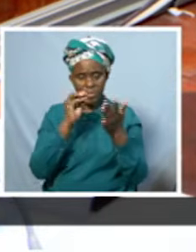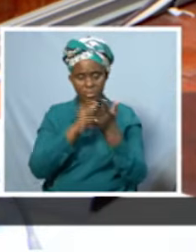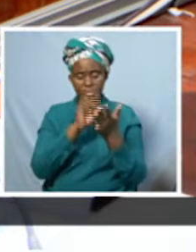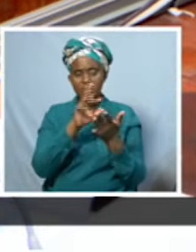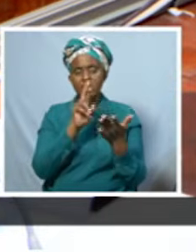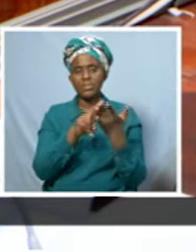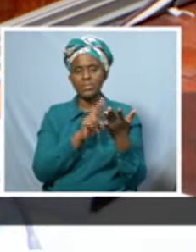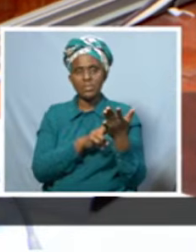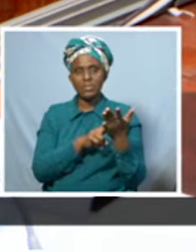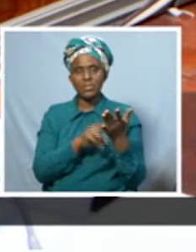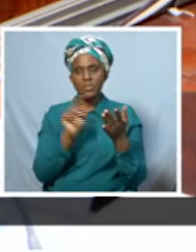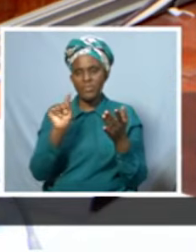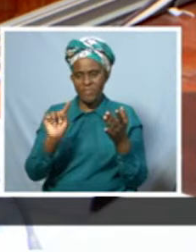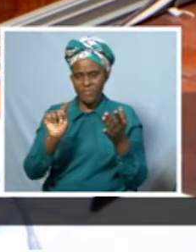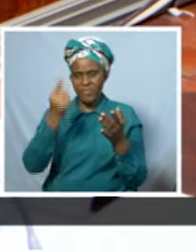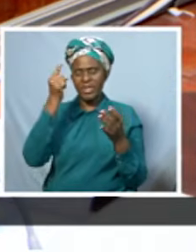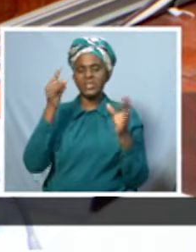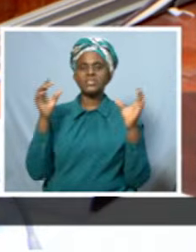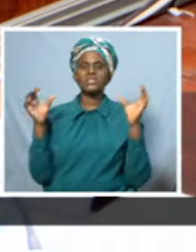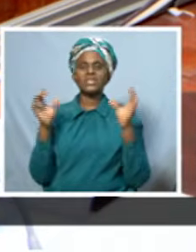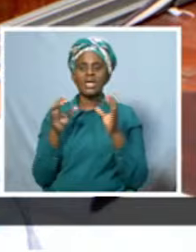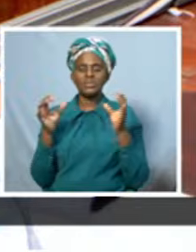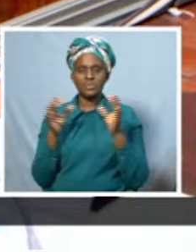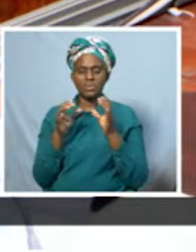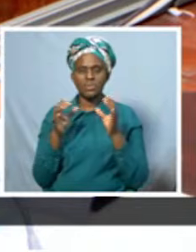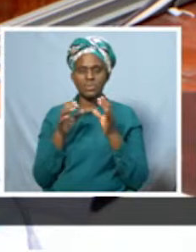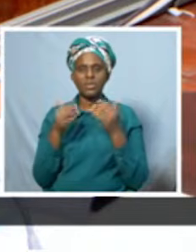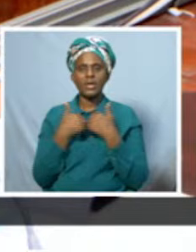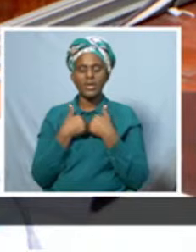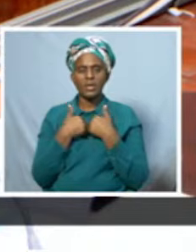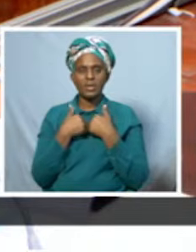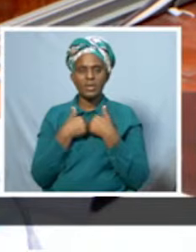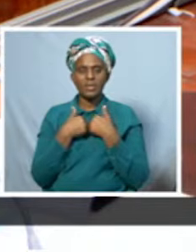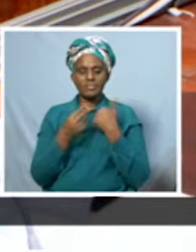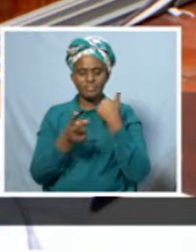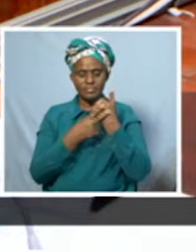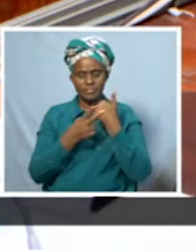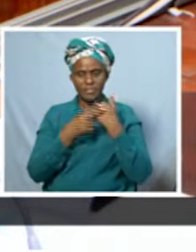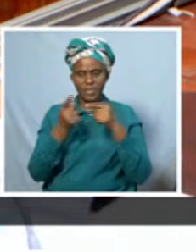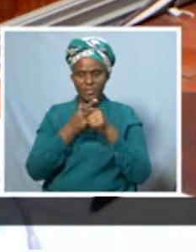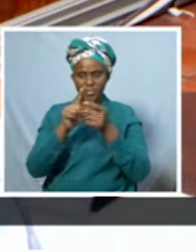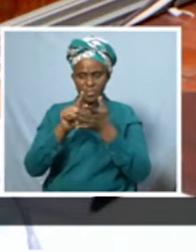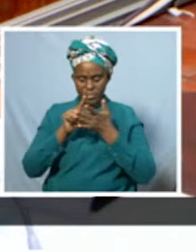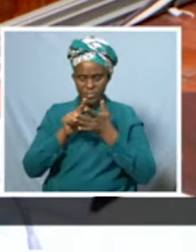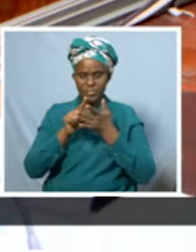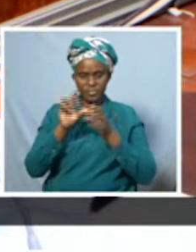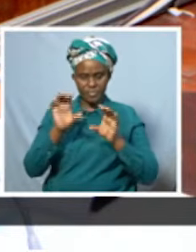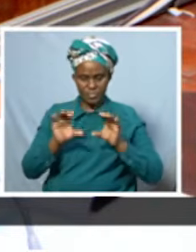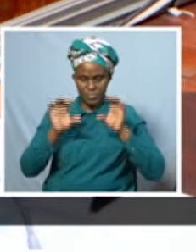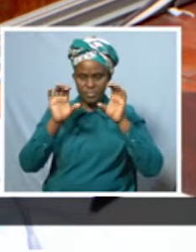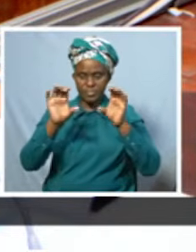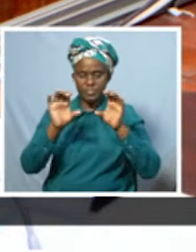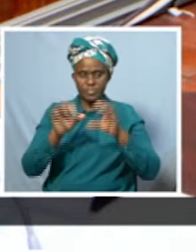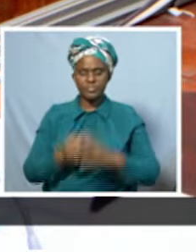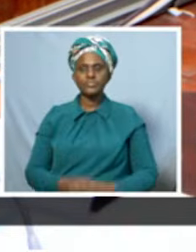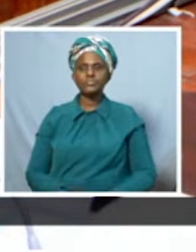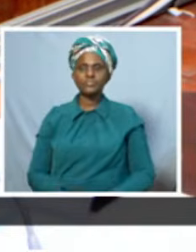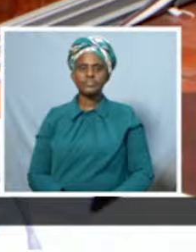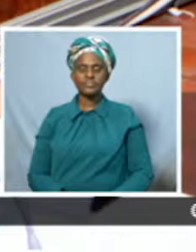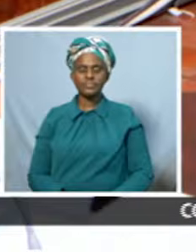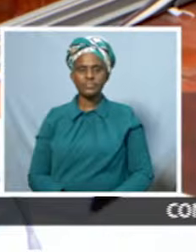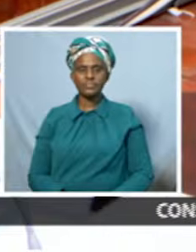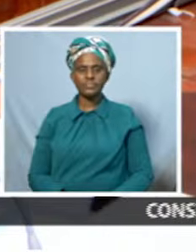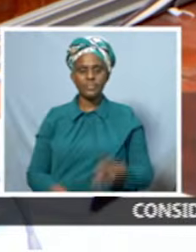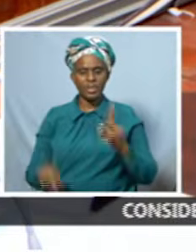record. You are the first council to have savings from the loan allocation.